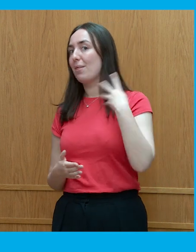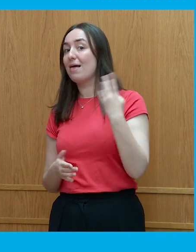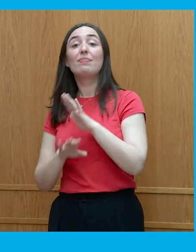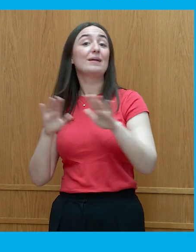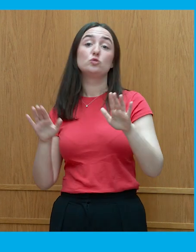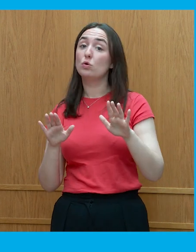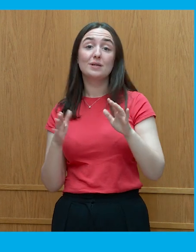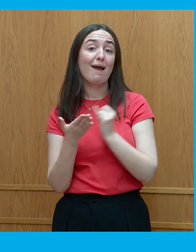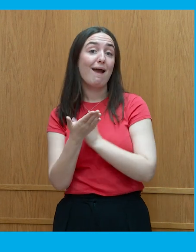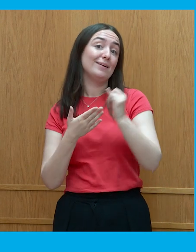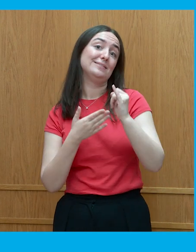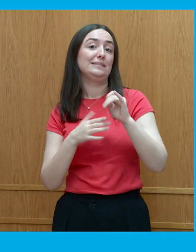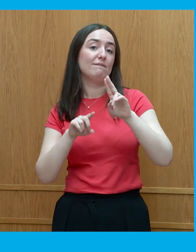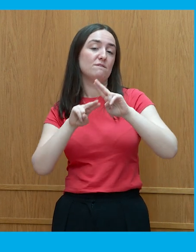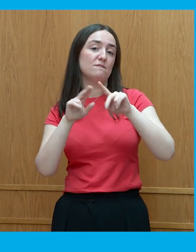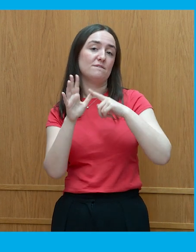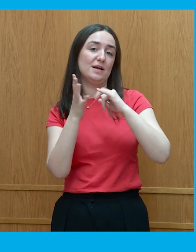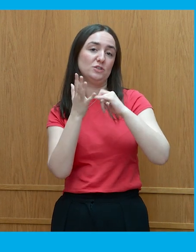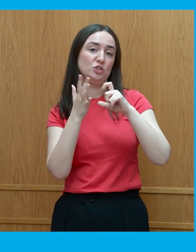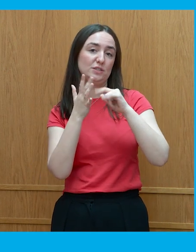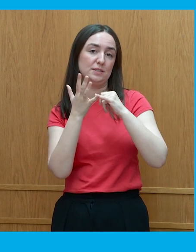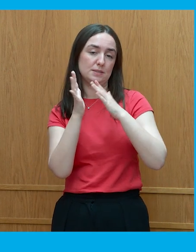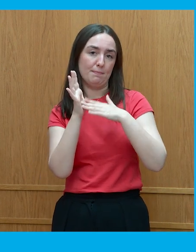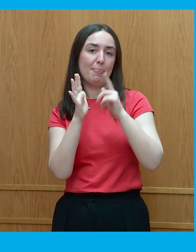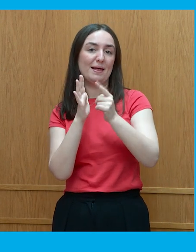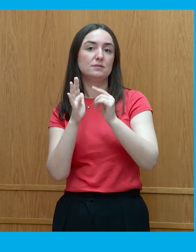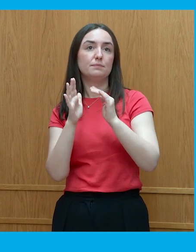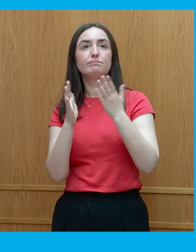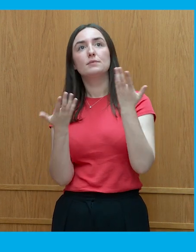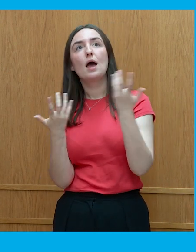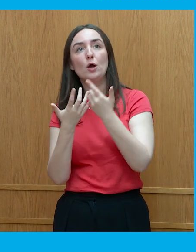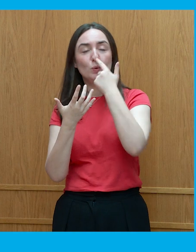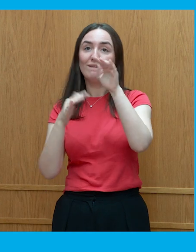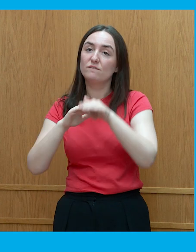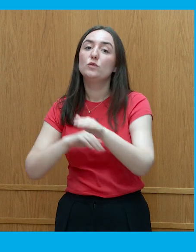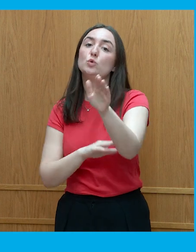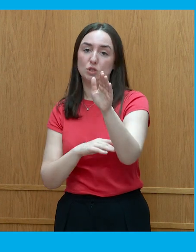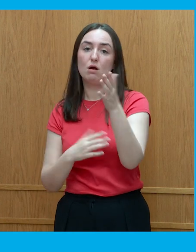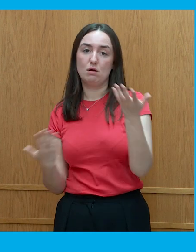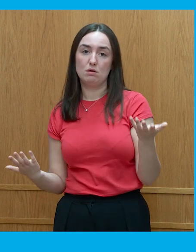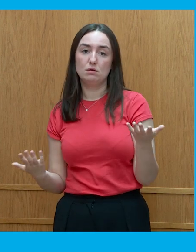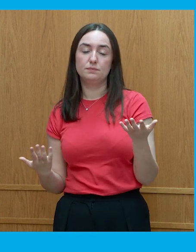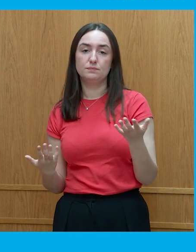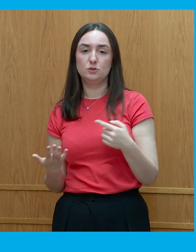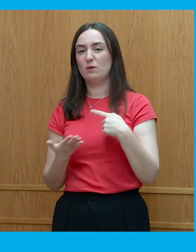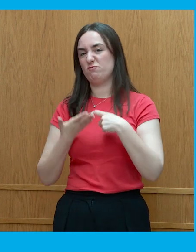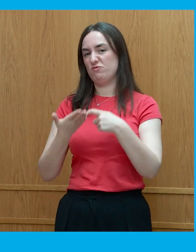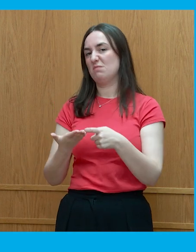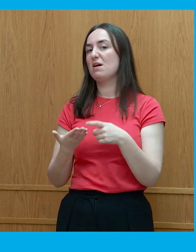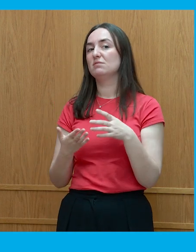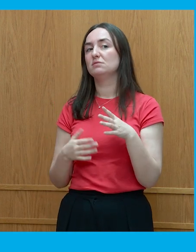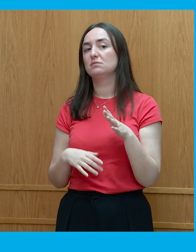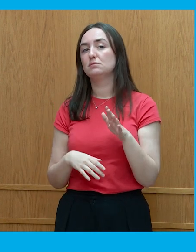That is a, Nomi mentioned it, it's a way forward message. I think I would probably recommend